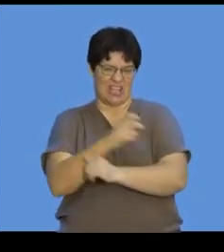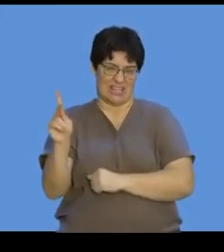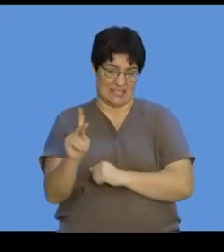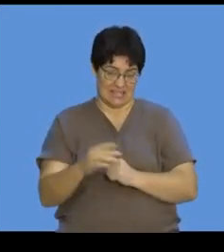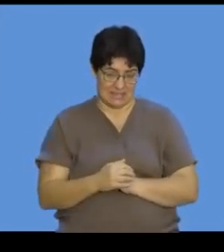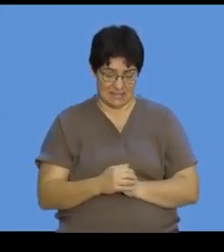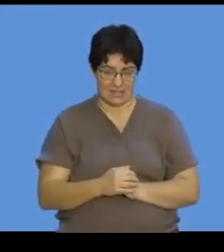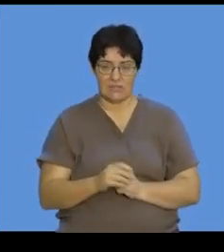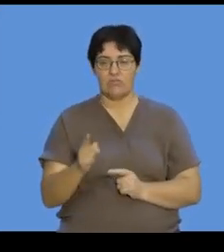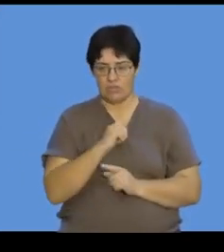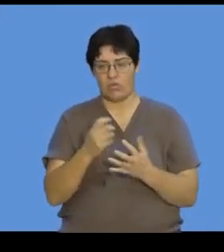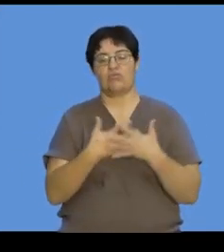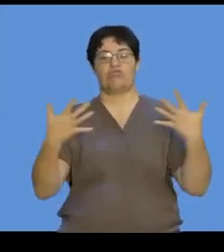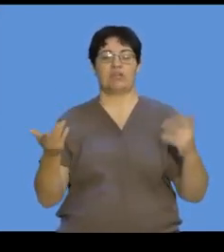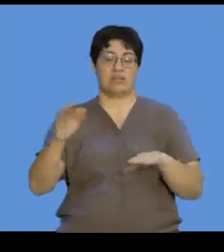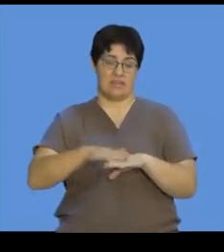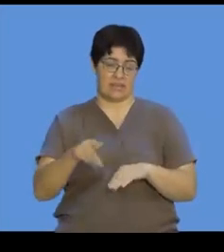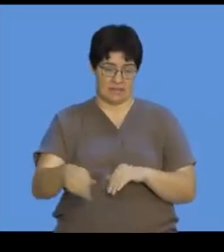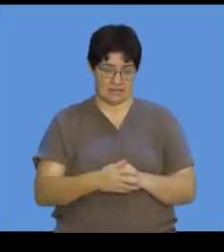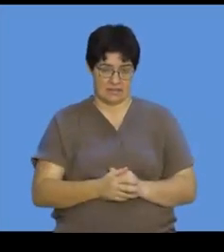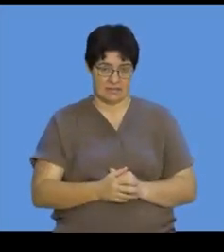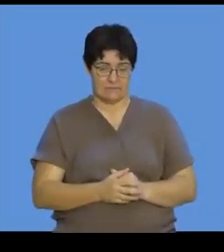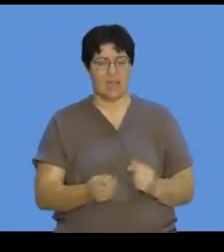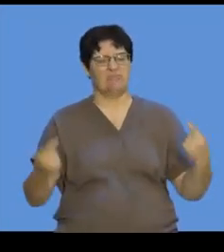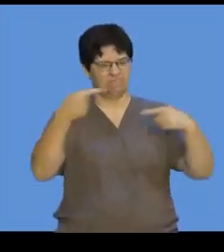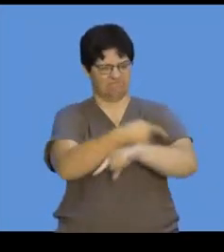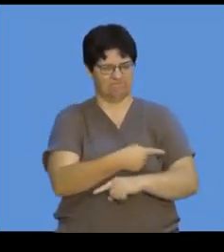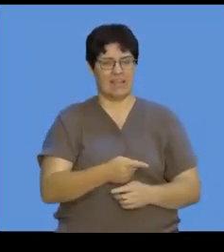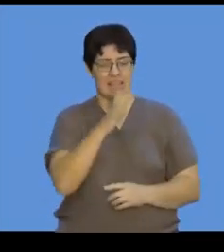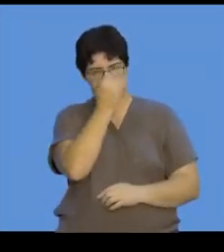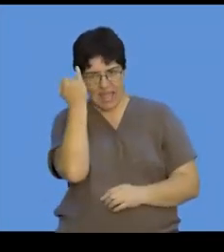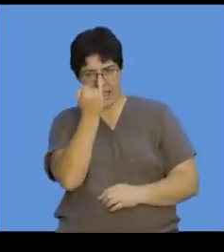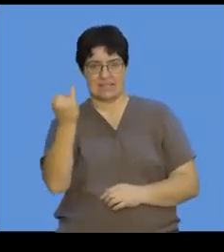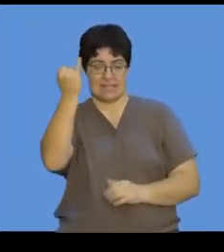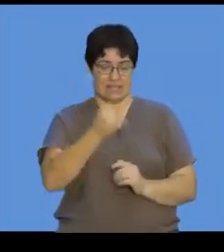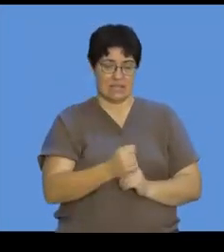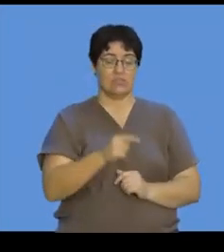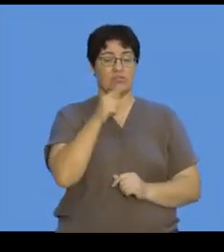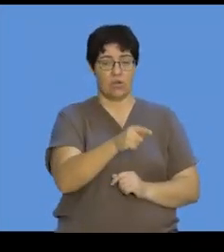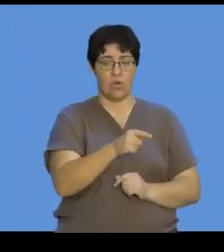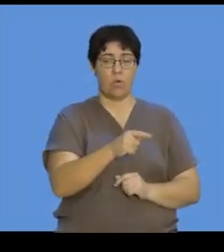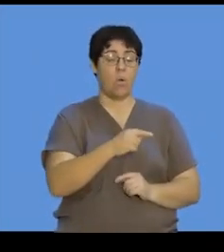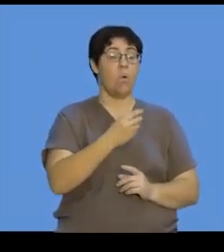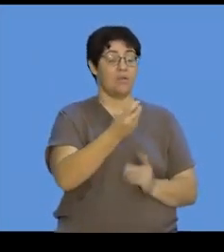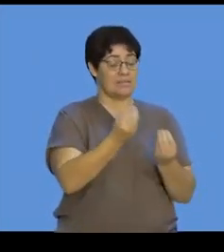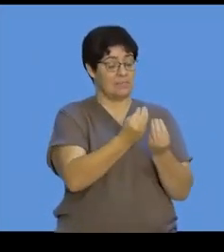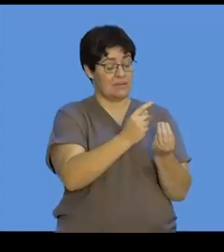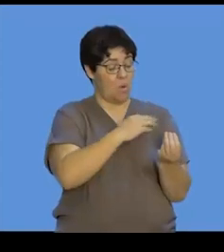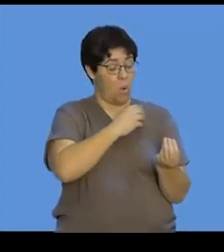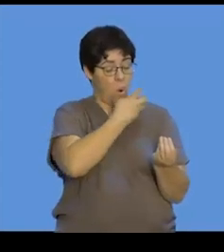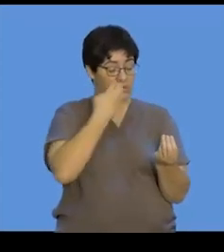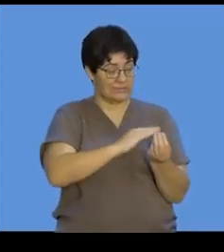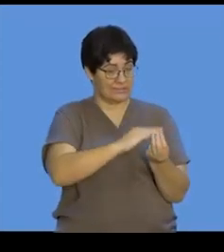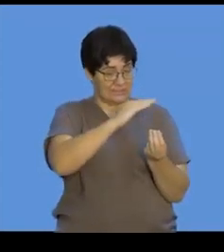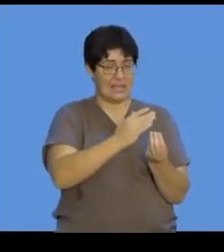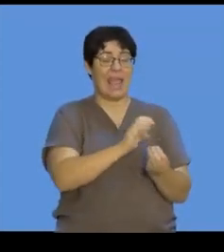also greater, and vice versa, right? So that's the main idea. So when a substance is heated, these particles, they gain more energy, they move